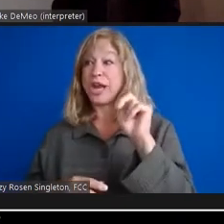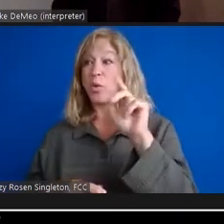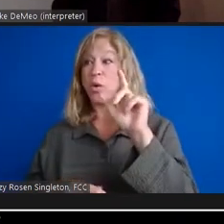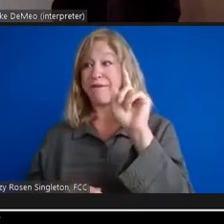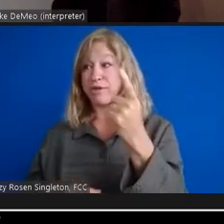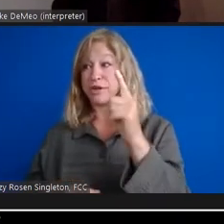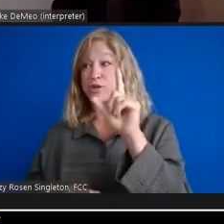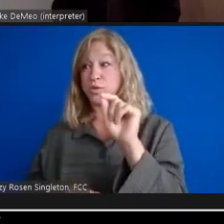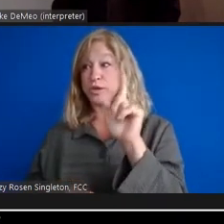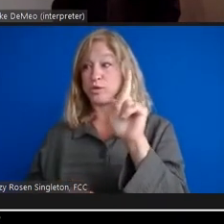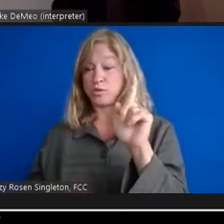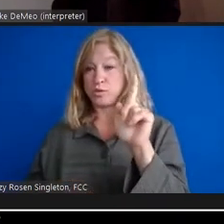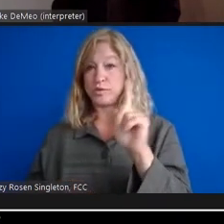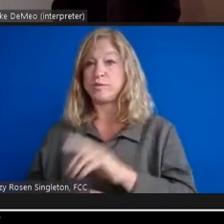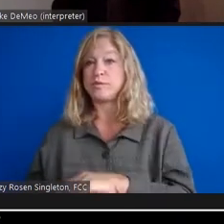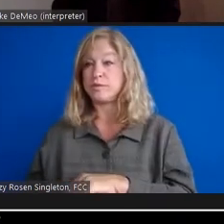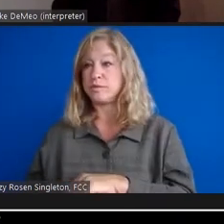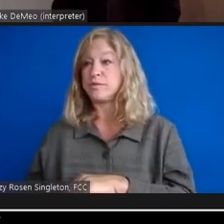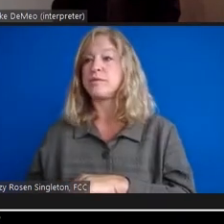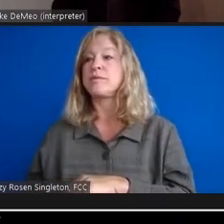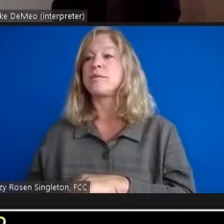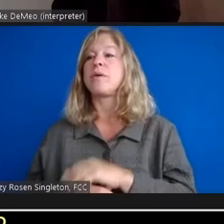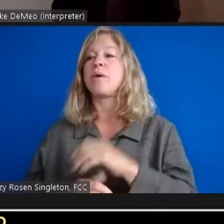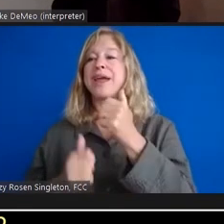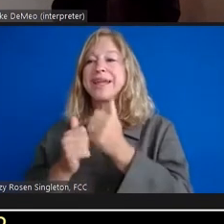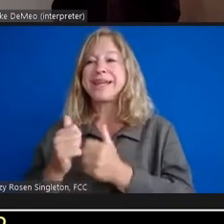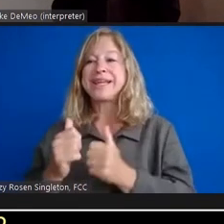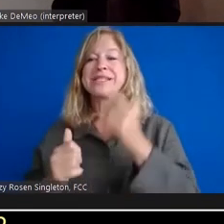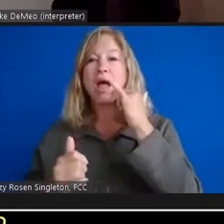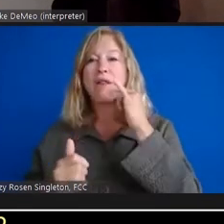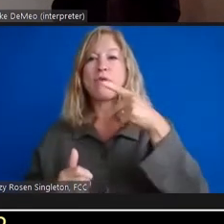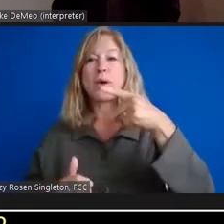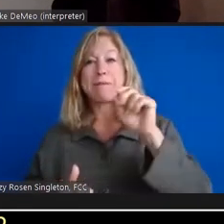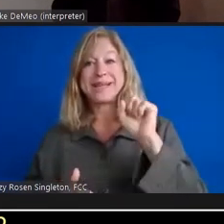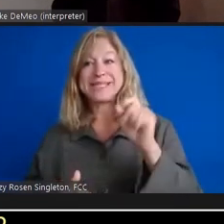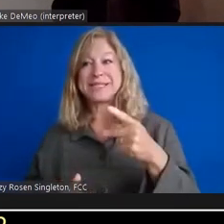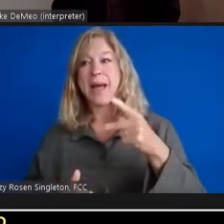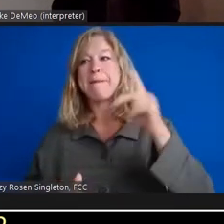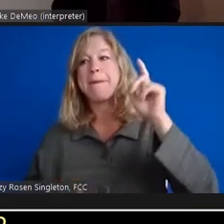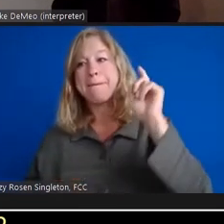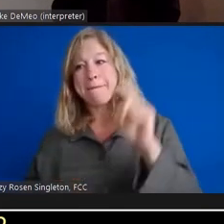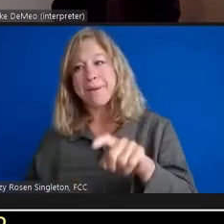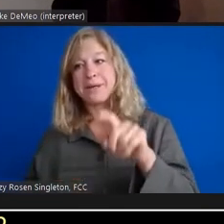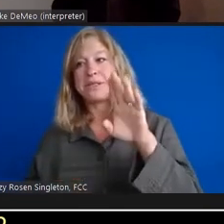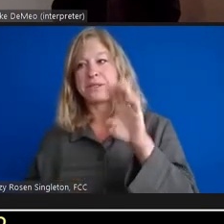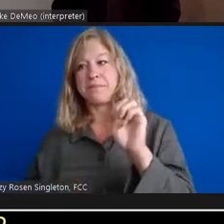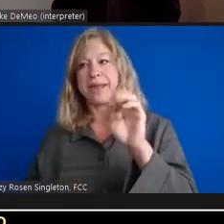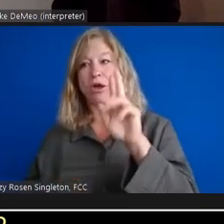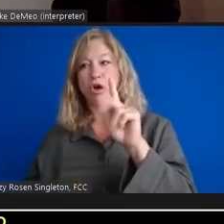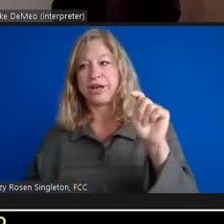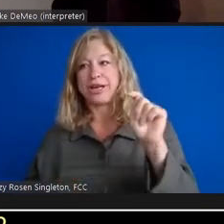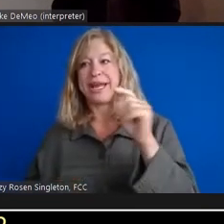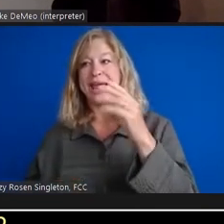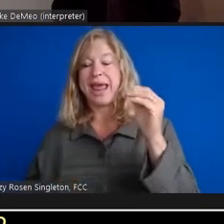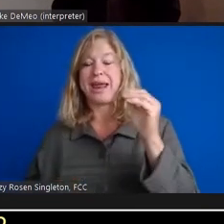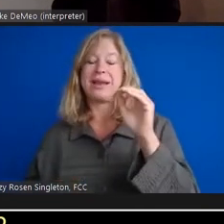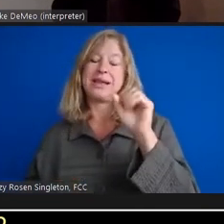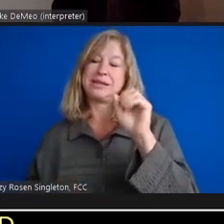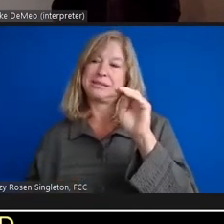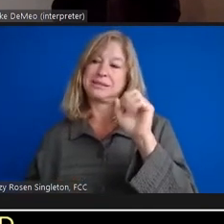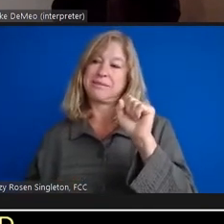By January 1st, 2021, each California PSAP shall